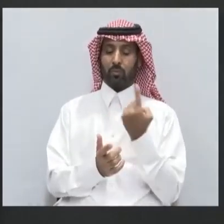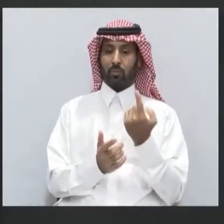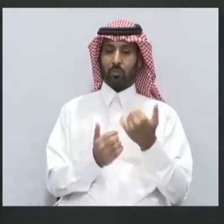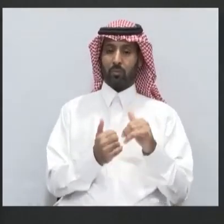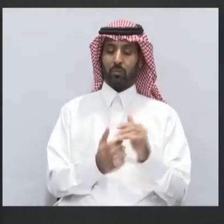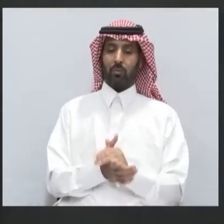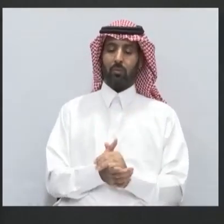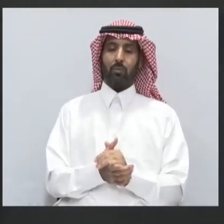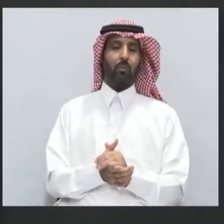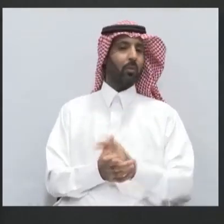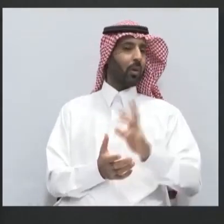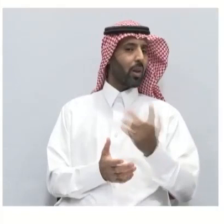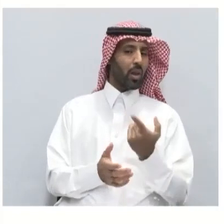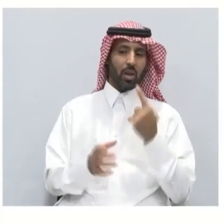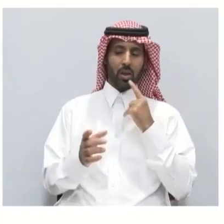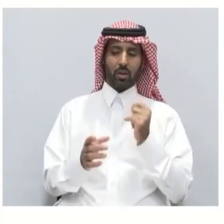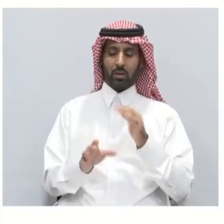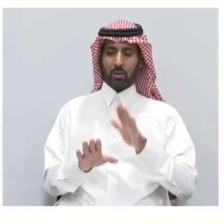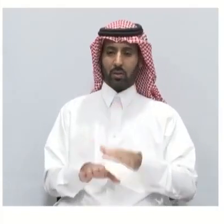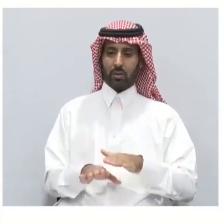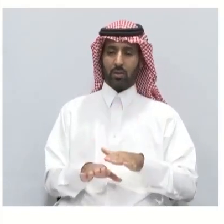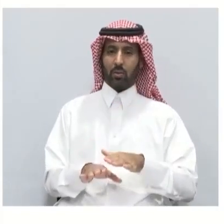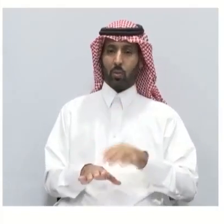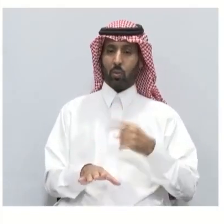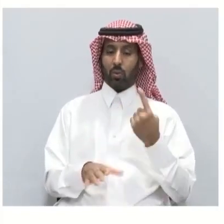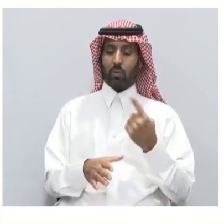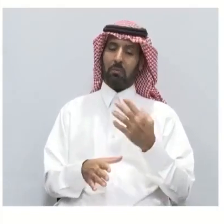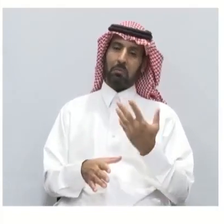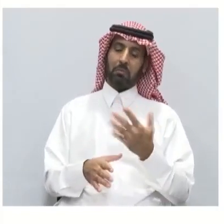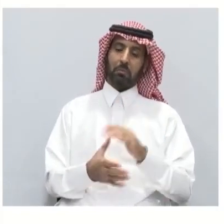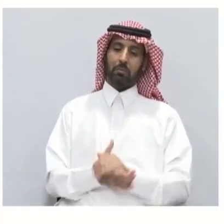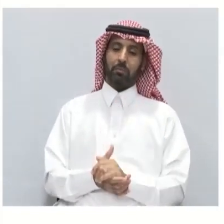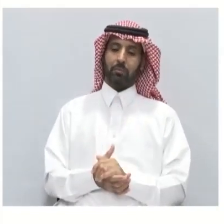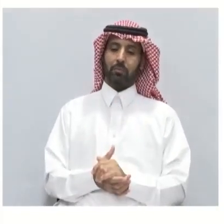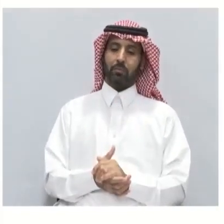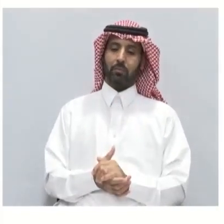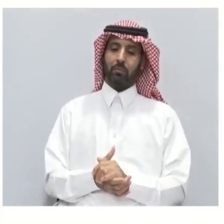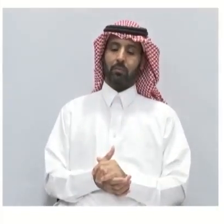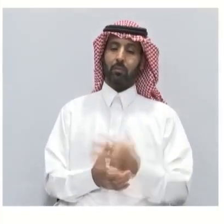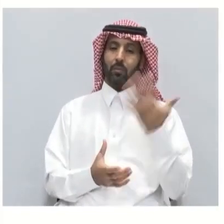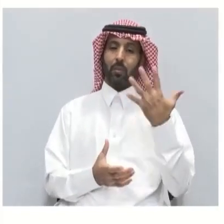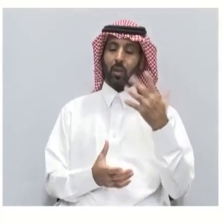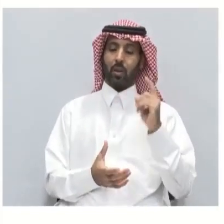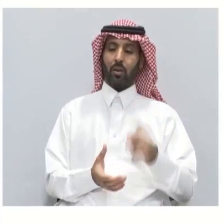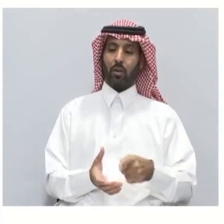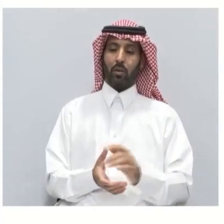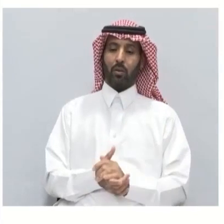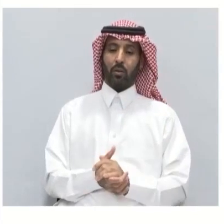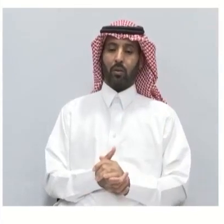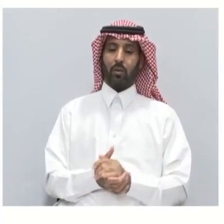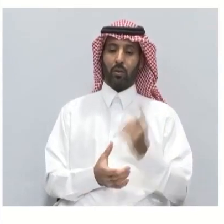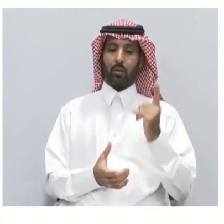crime. How long was his sentence? How long was his sentence? 5 days.